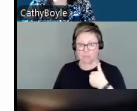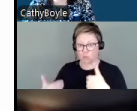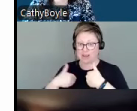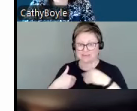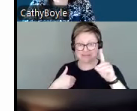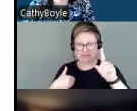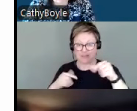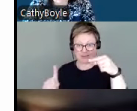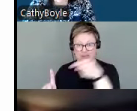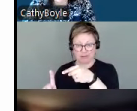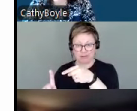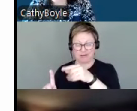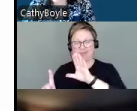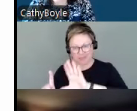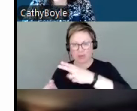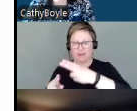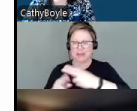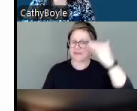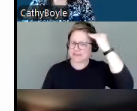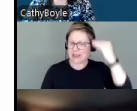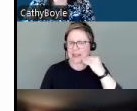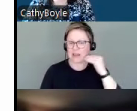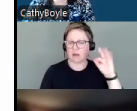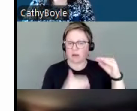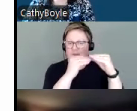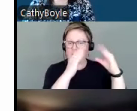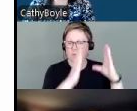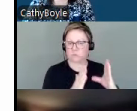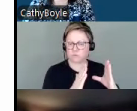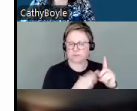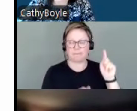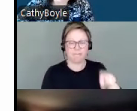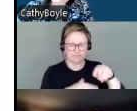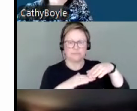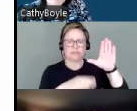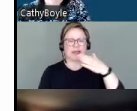head of household. They must be 18 or older to apply.